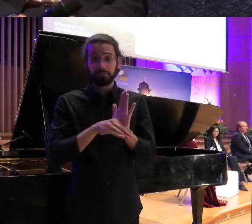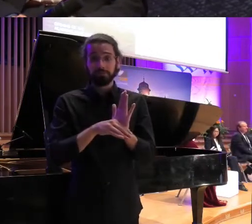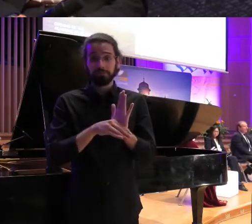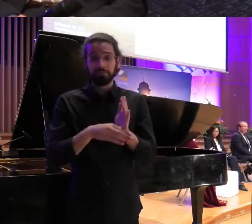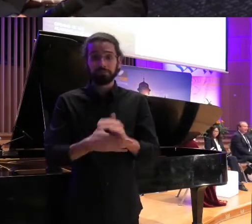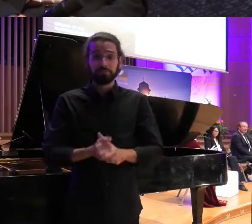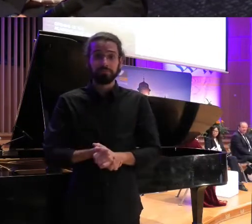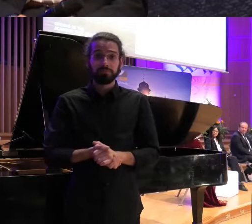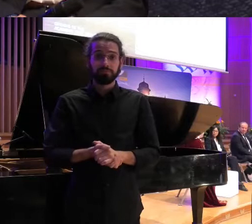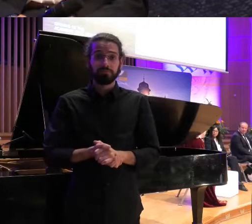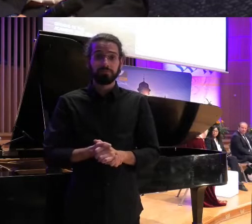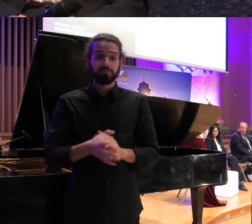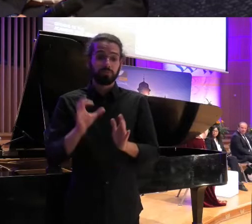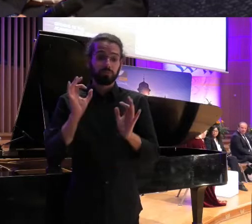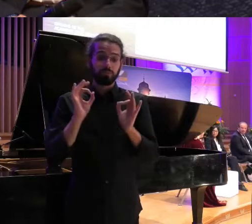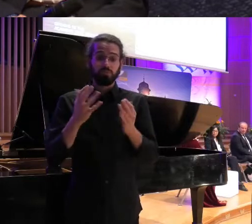a new agenda